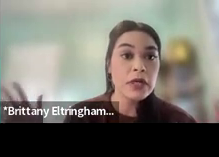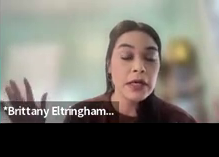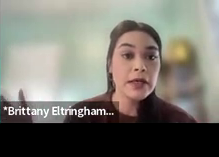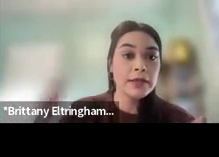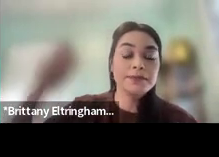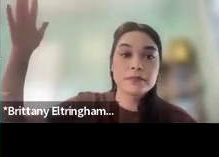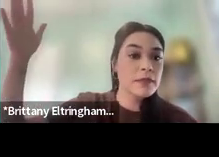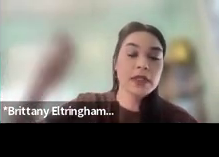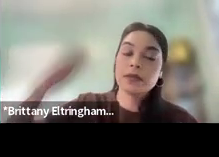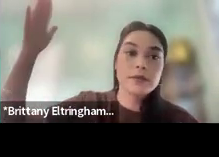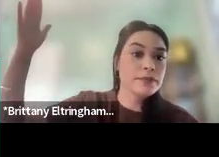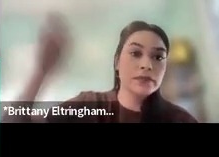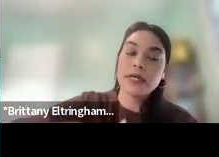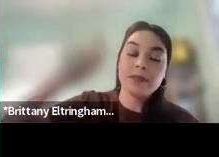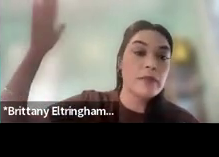medical.